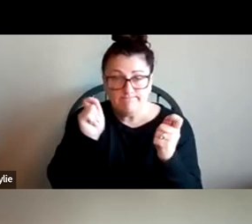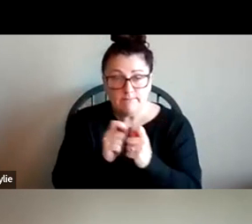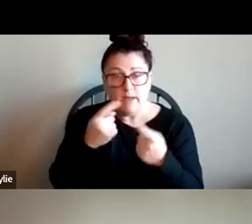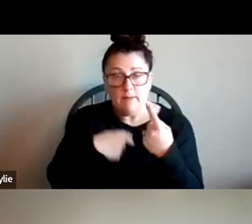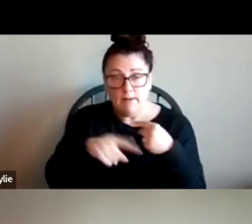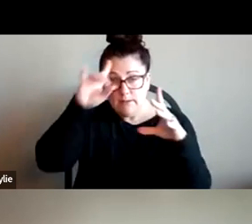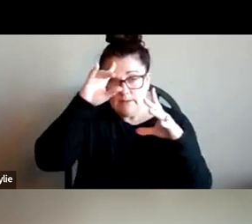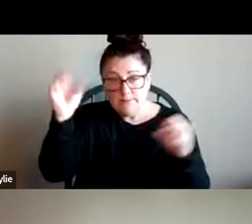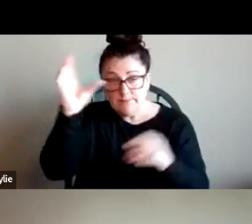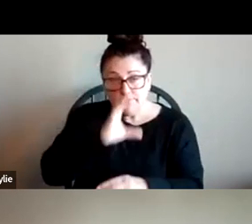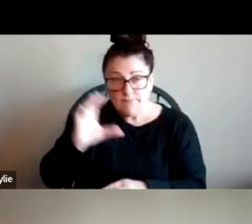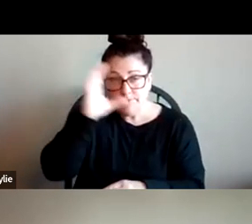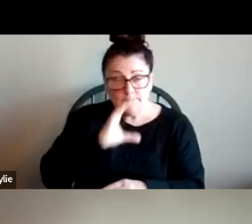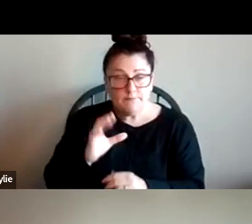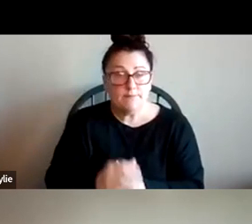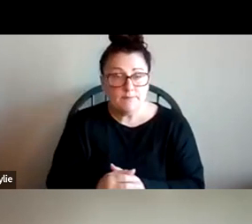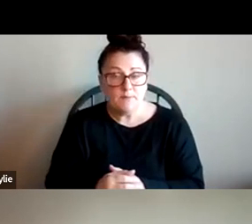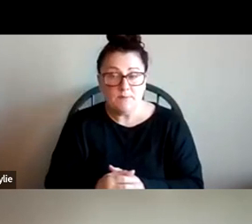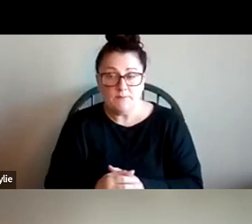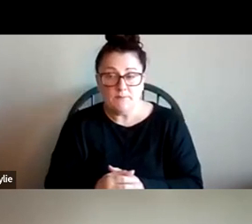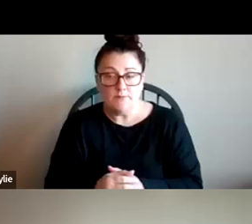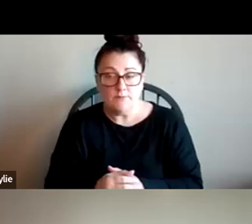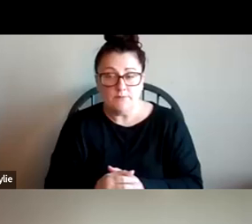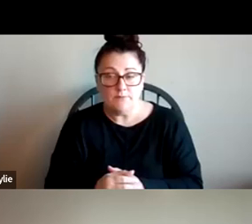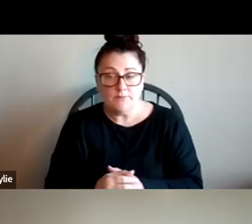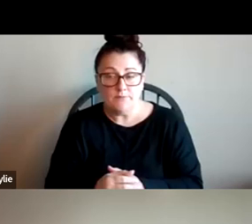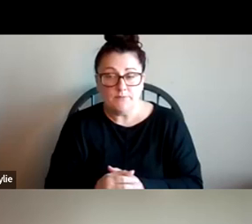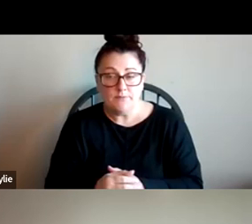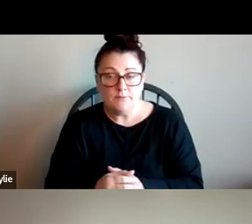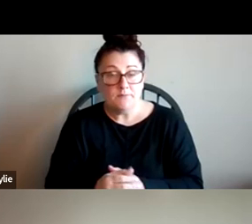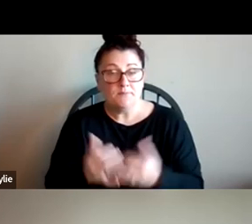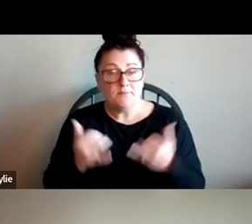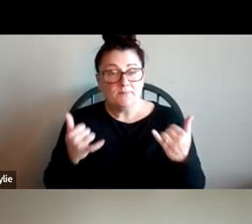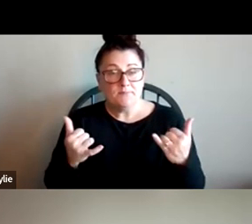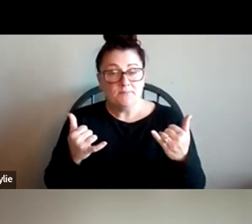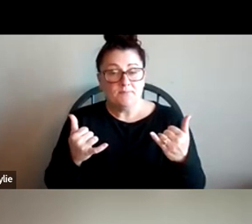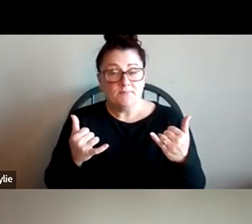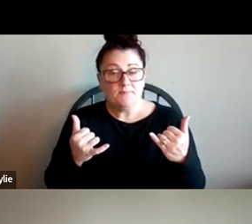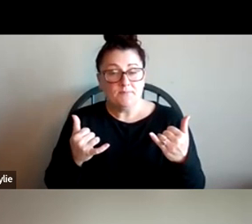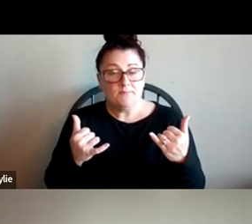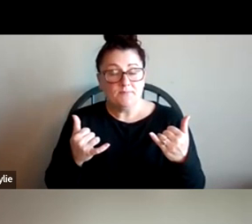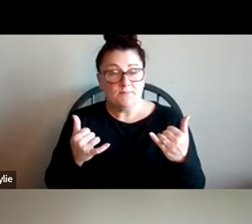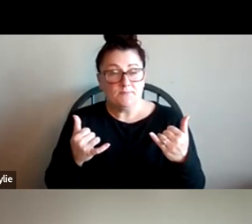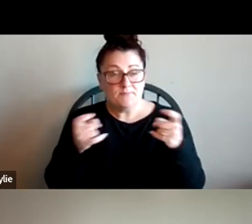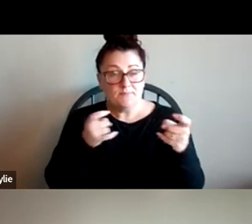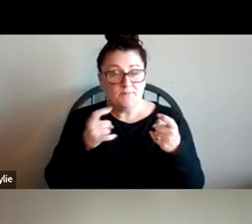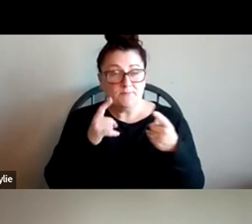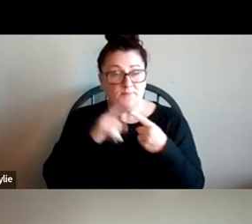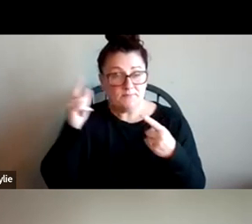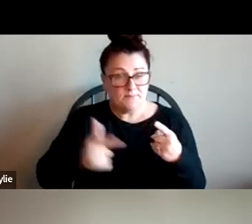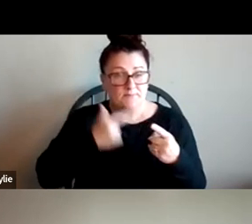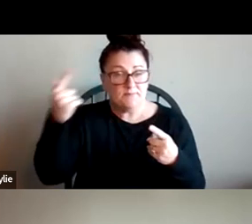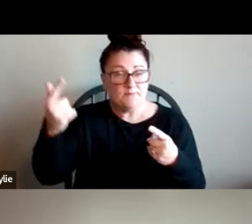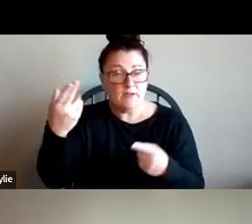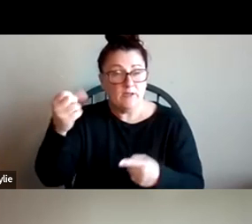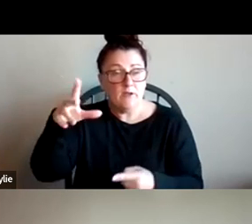search for our next school superintendent. At this time, I'd like to turn the microphone over to our search committee